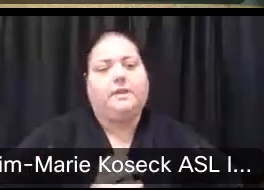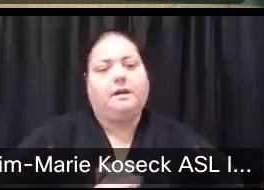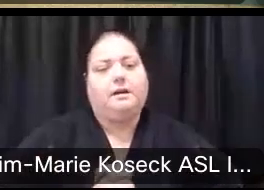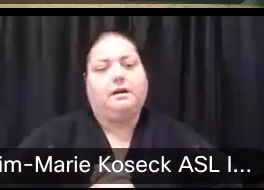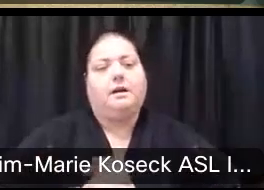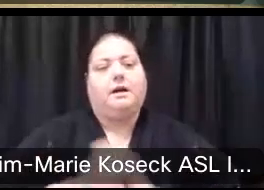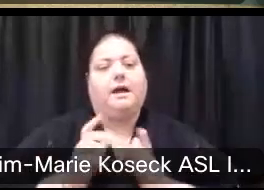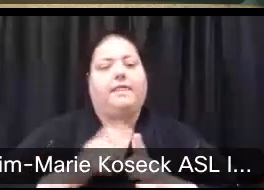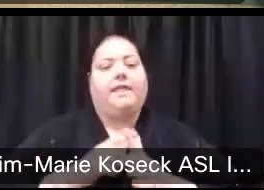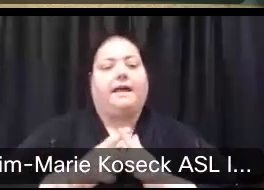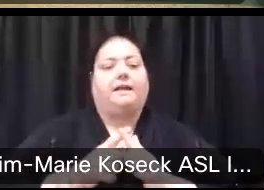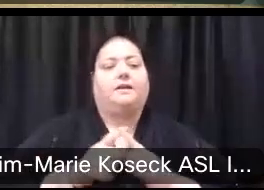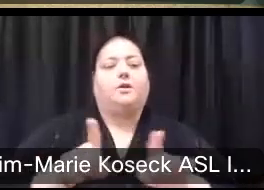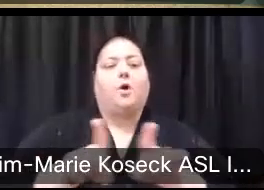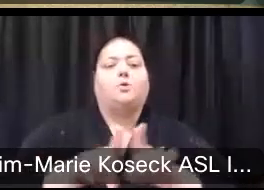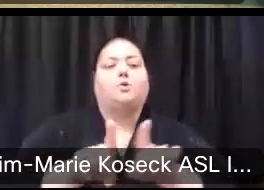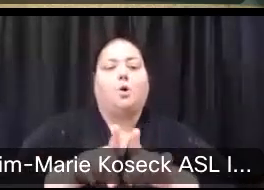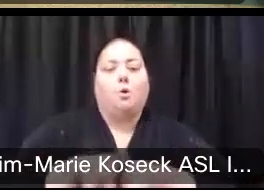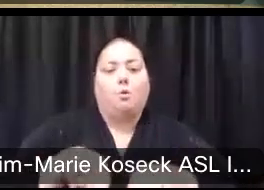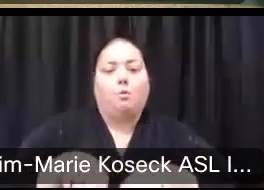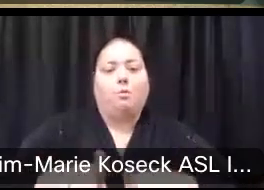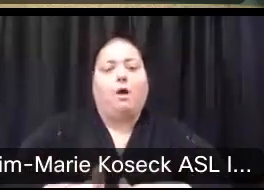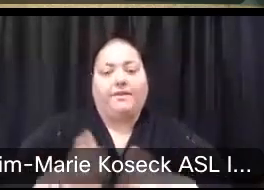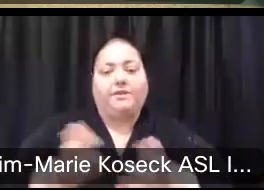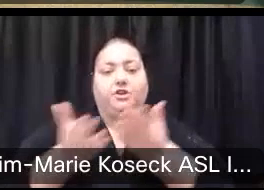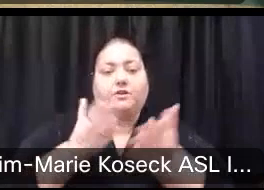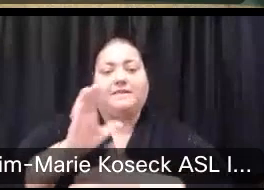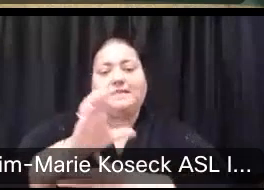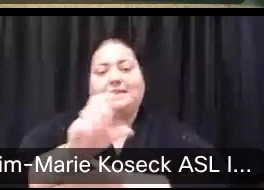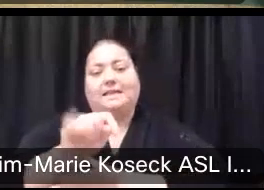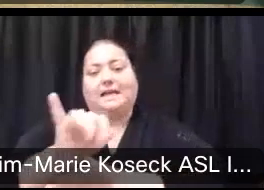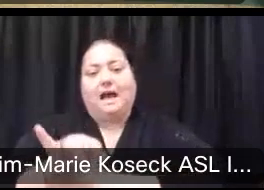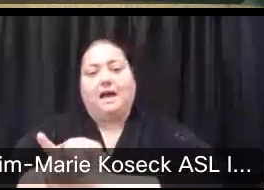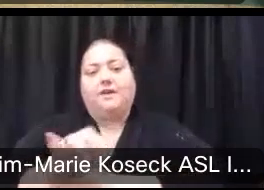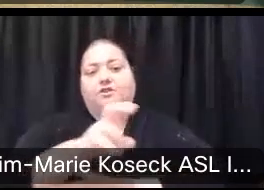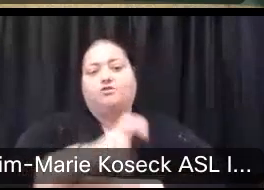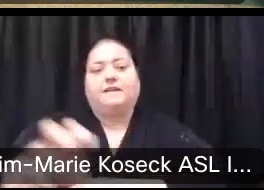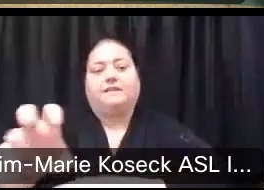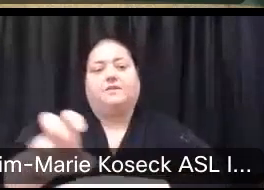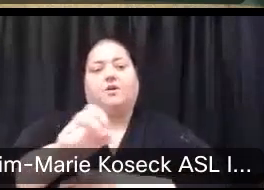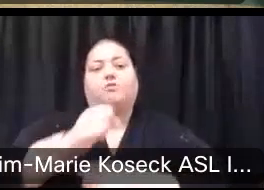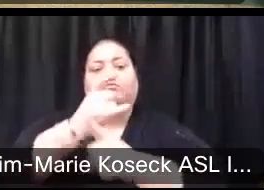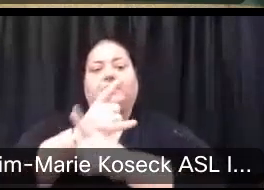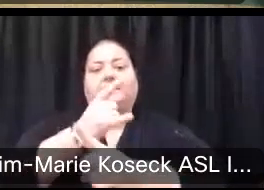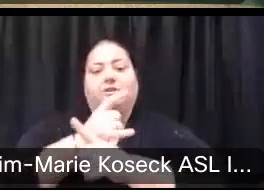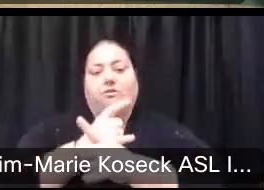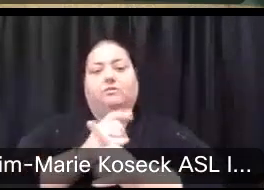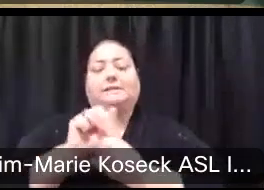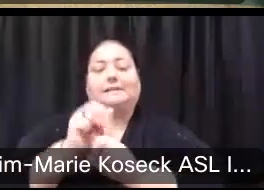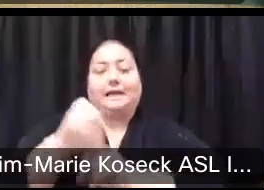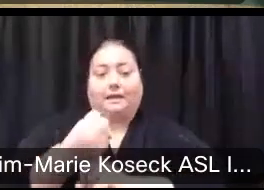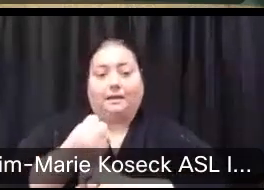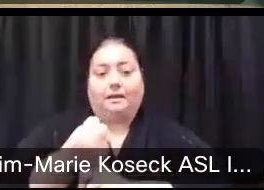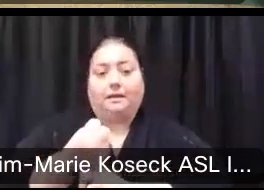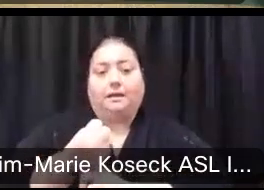And so then they're also, while they're being served by these CTI teams, they're also in a transitional residence setting, which